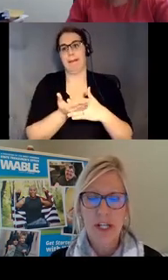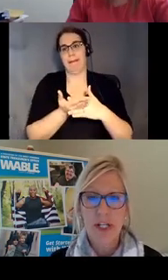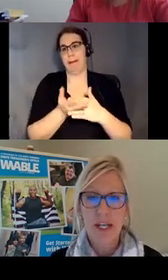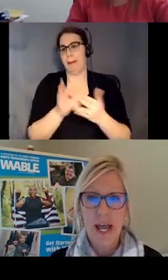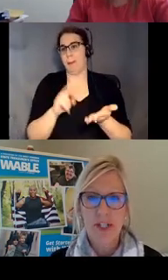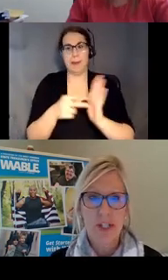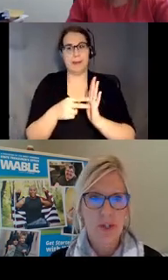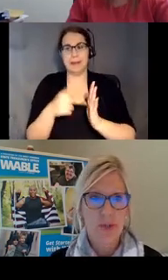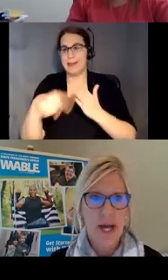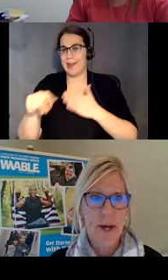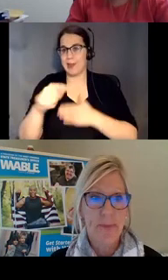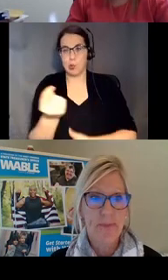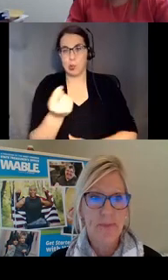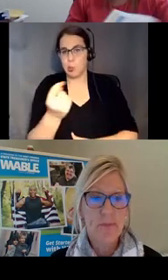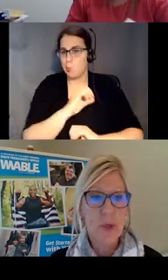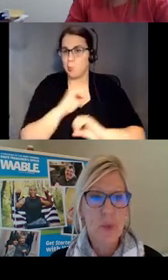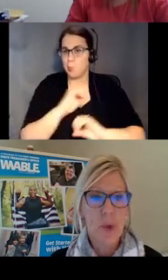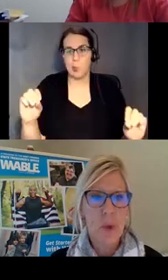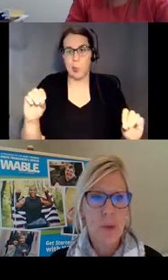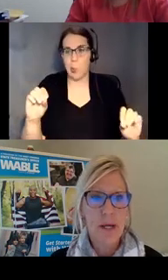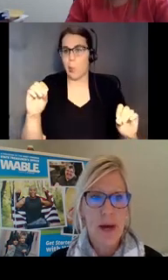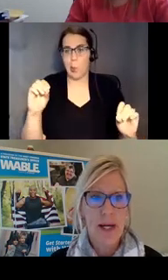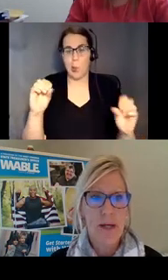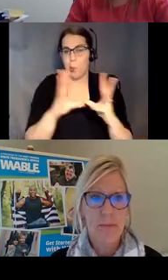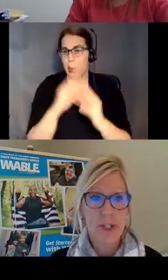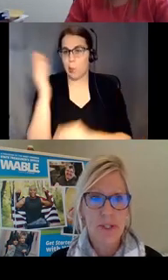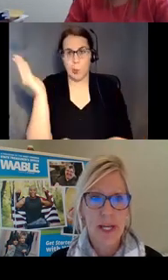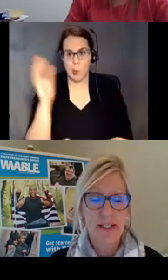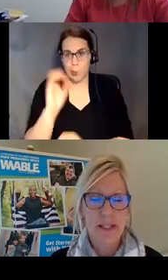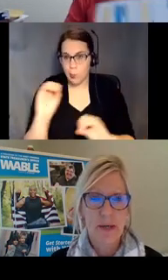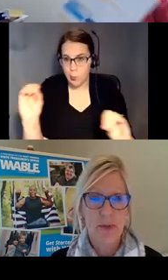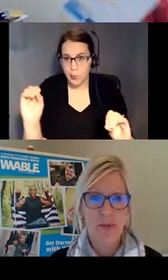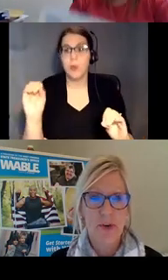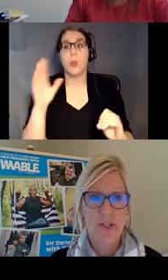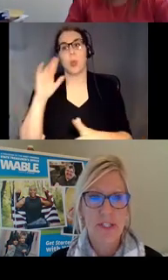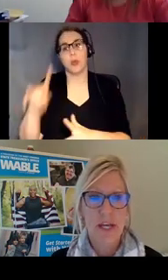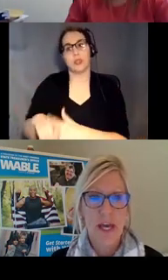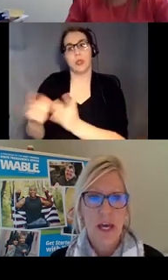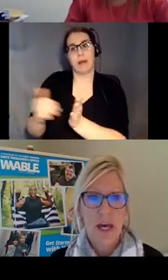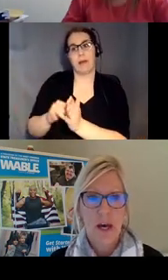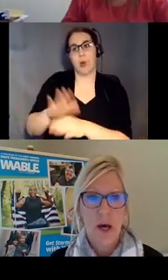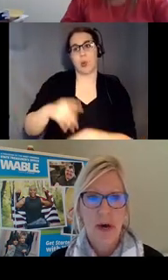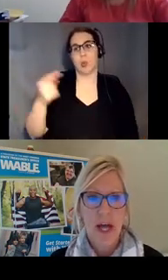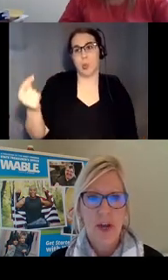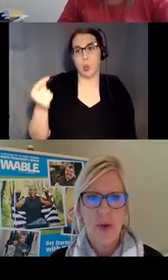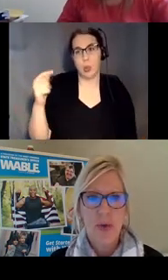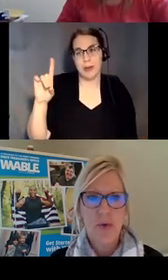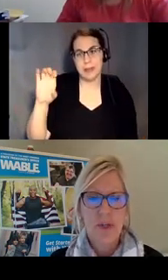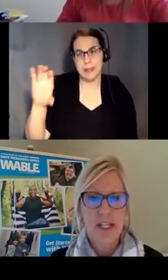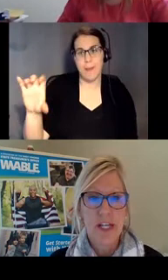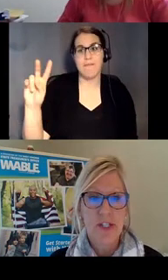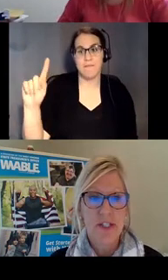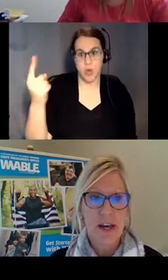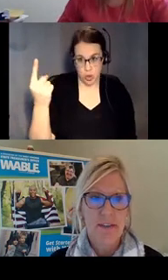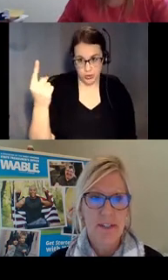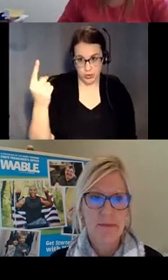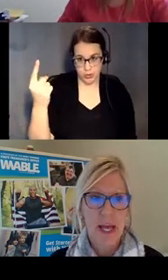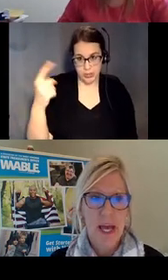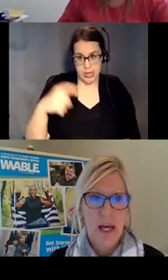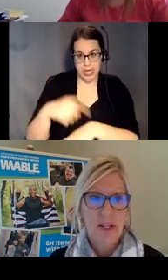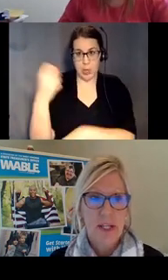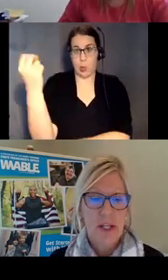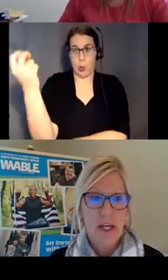webinar session next Tuesday. We will pick back up Tuesday, December the 1st at noon for session